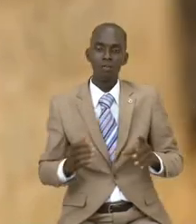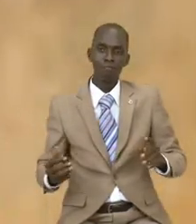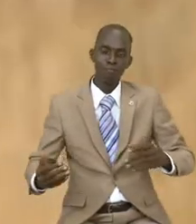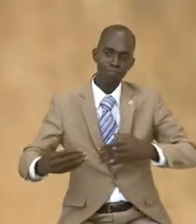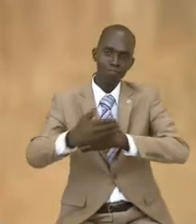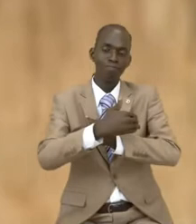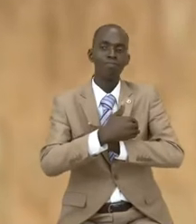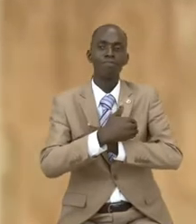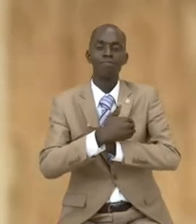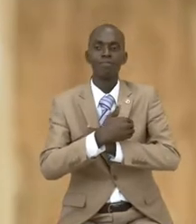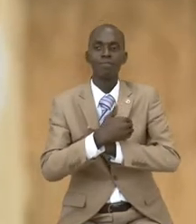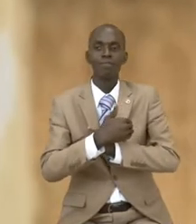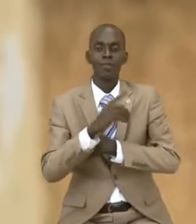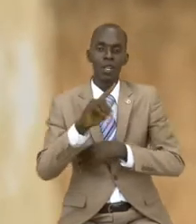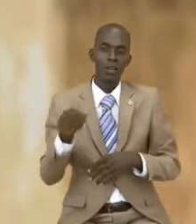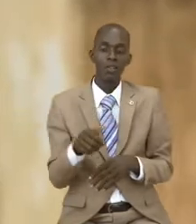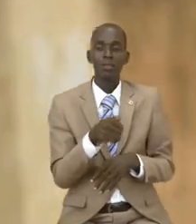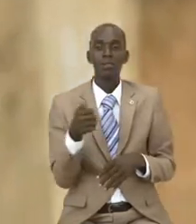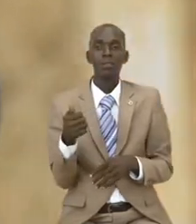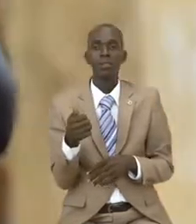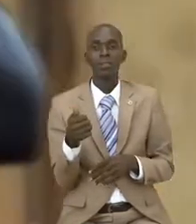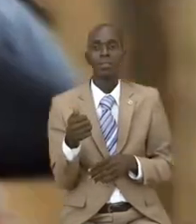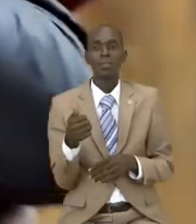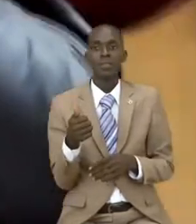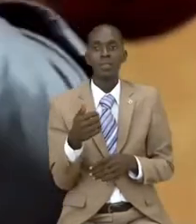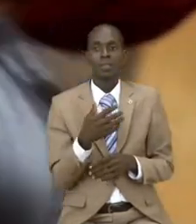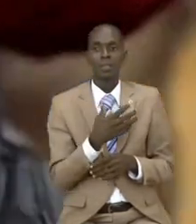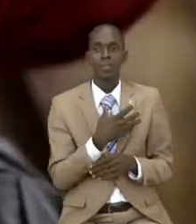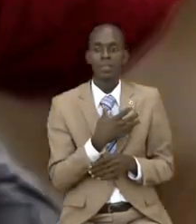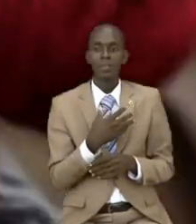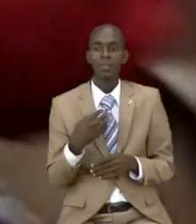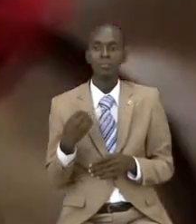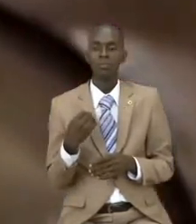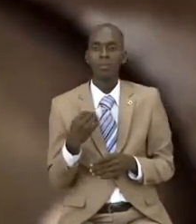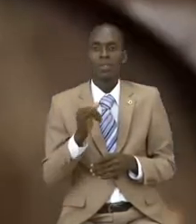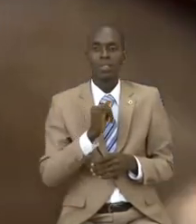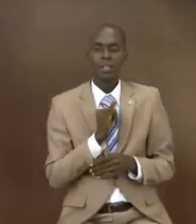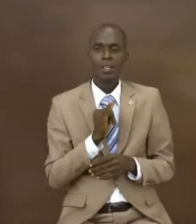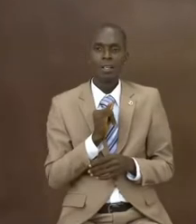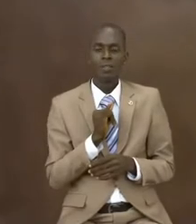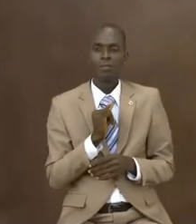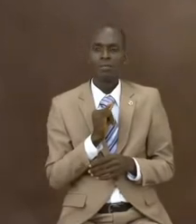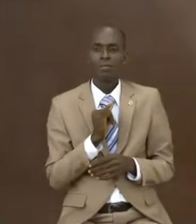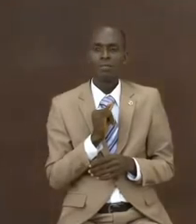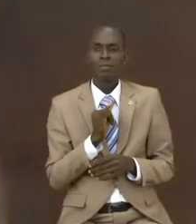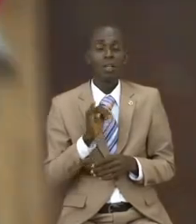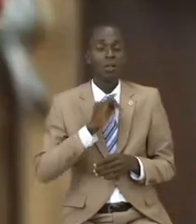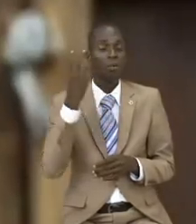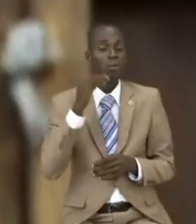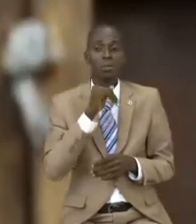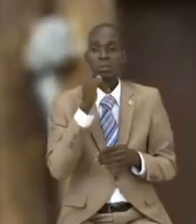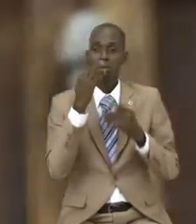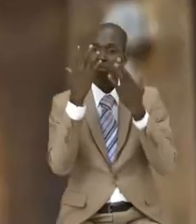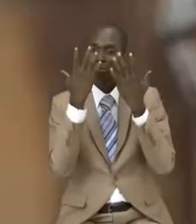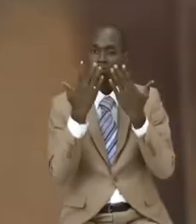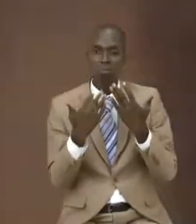grieved ourselves. I told him I know. I was not serving him in vain. Ever since that day, mommy